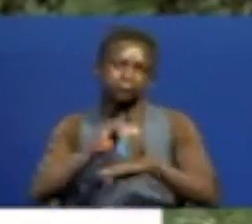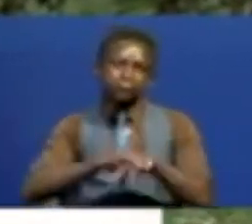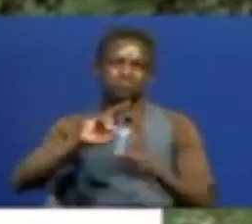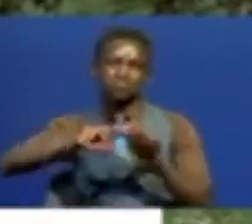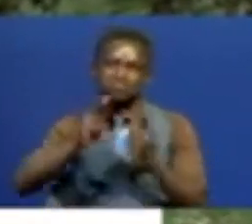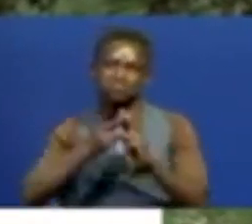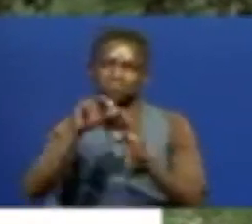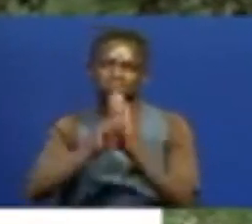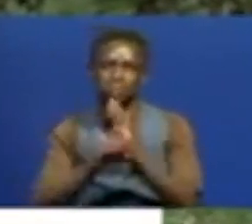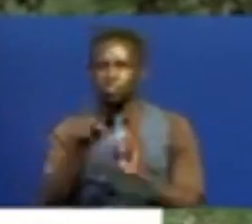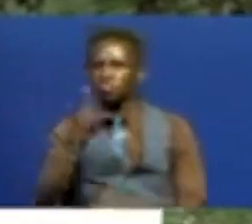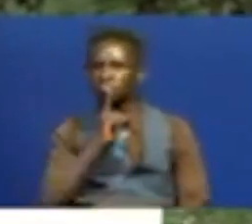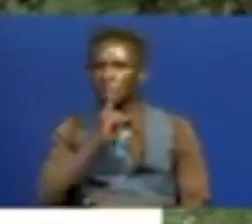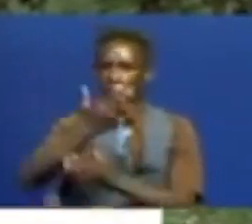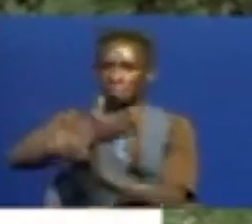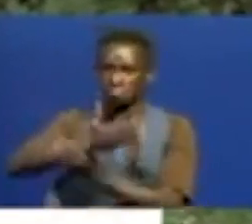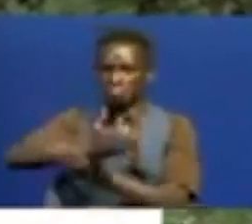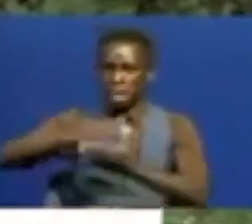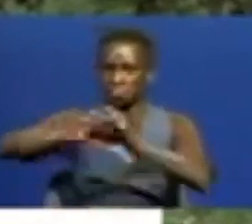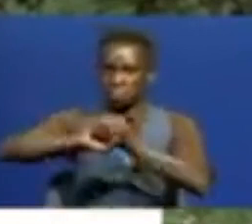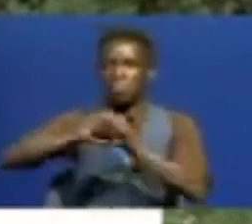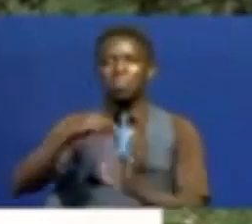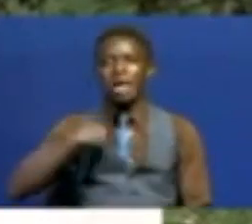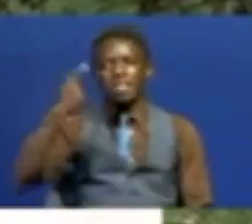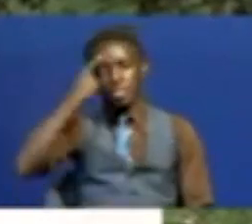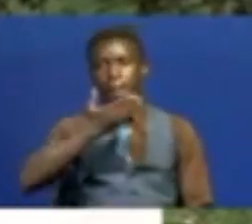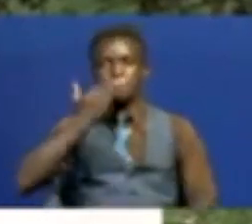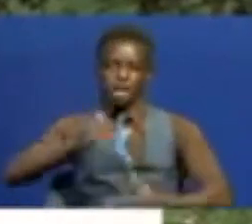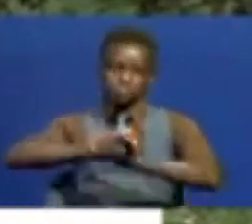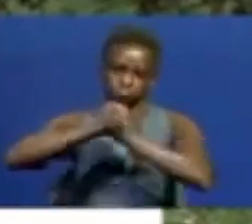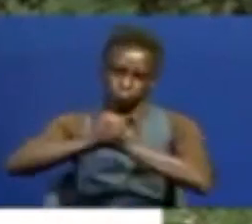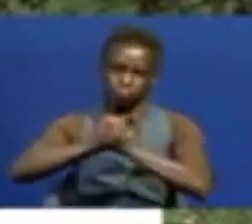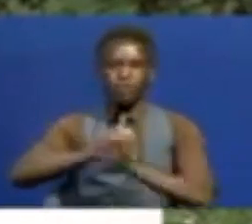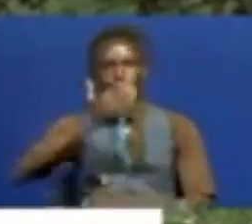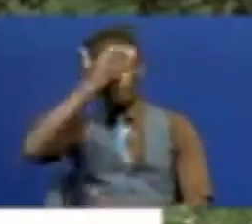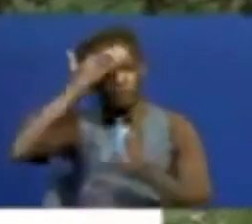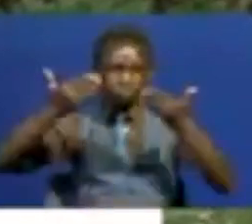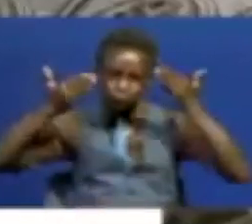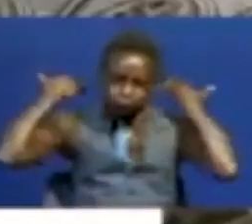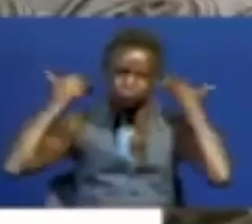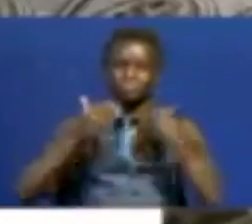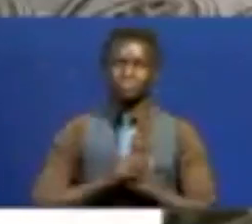about shaking hands. Yes. I think it's time we all shook hands and forgot the past, don't you? What's that?